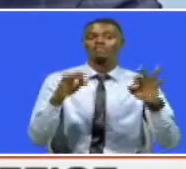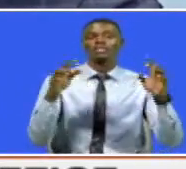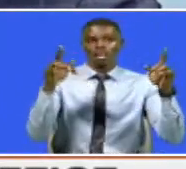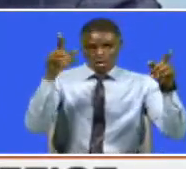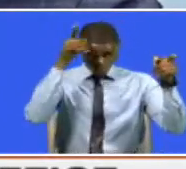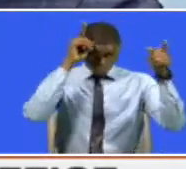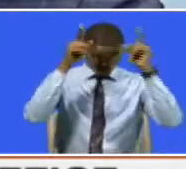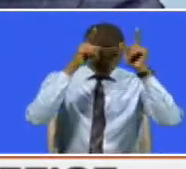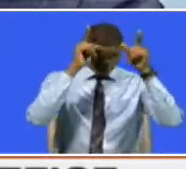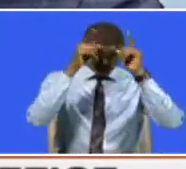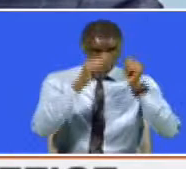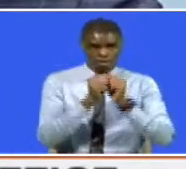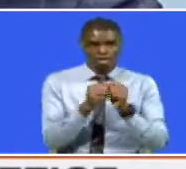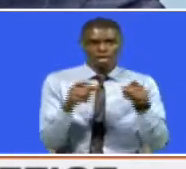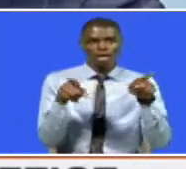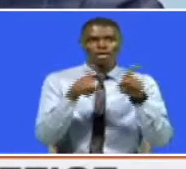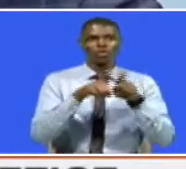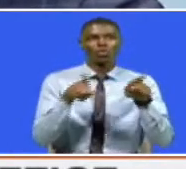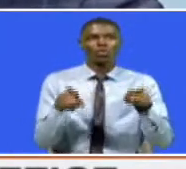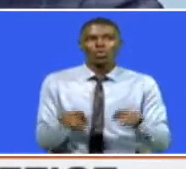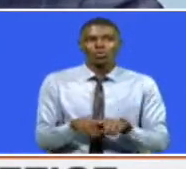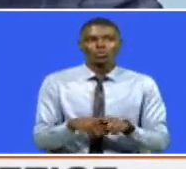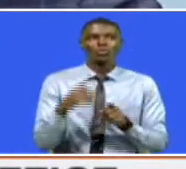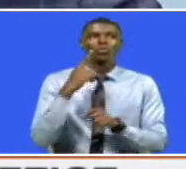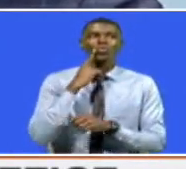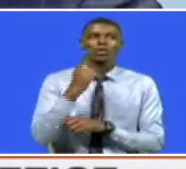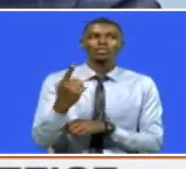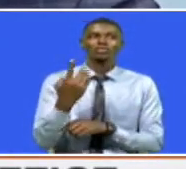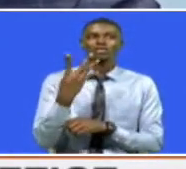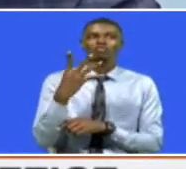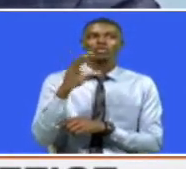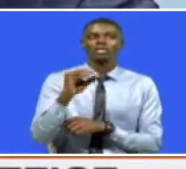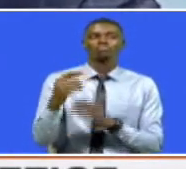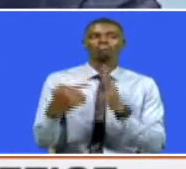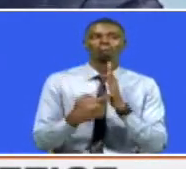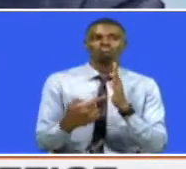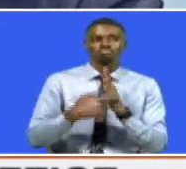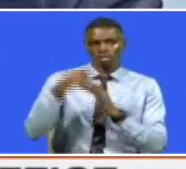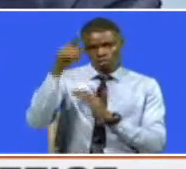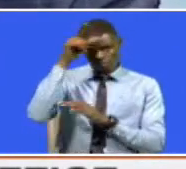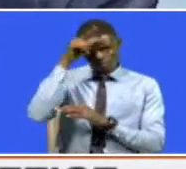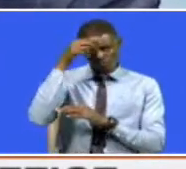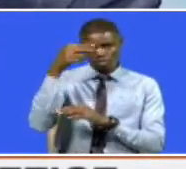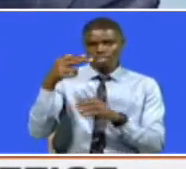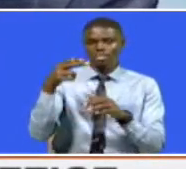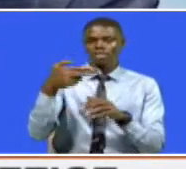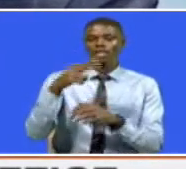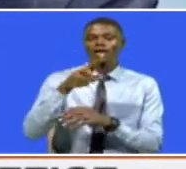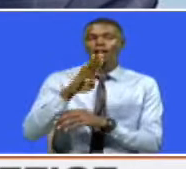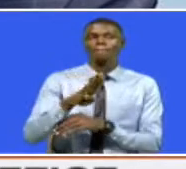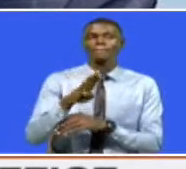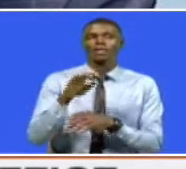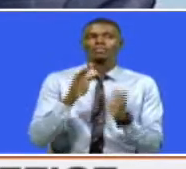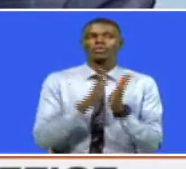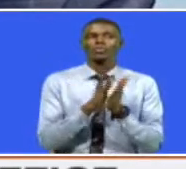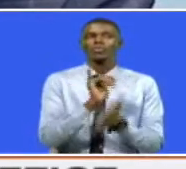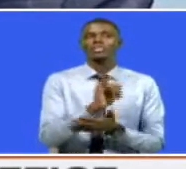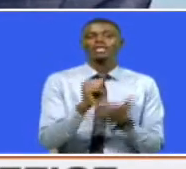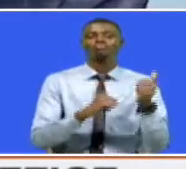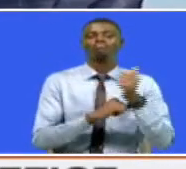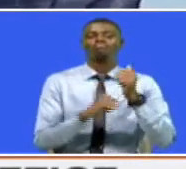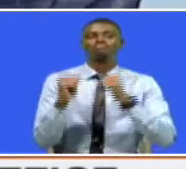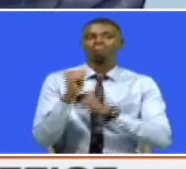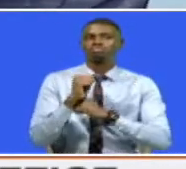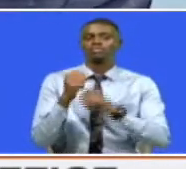Wi-Fi hotspots and also setting up 1,450 digital village hubs. With that critical infrastructure